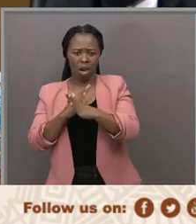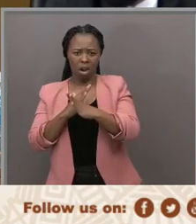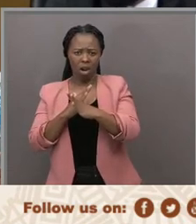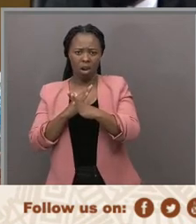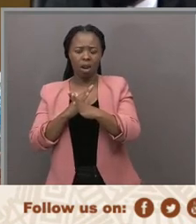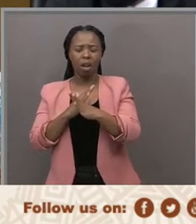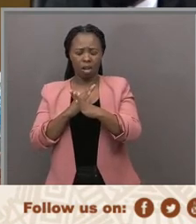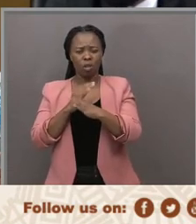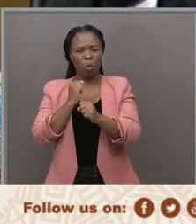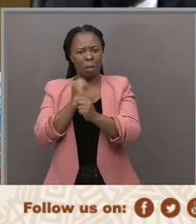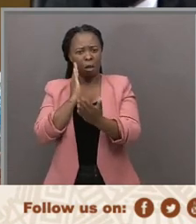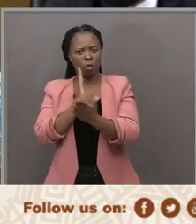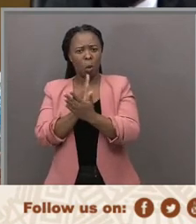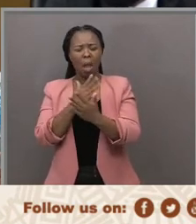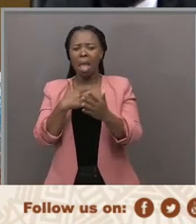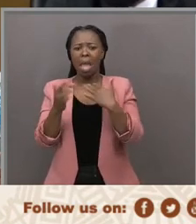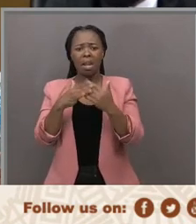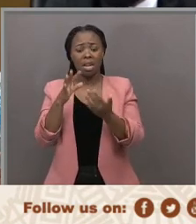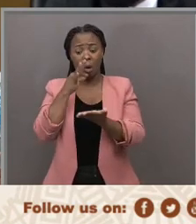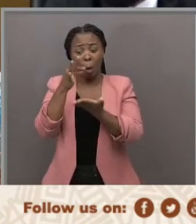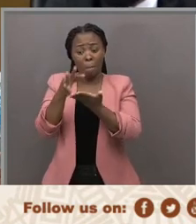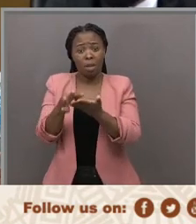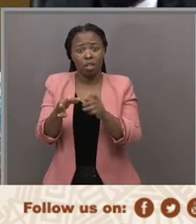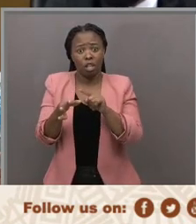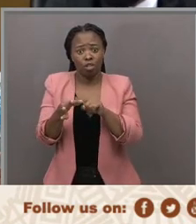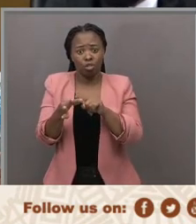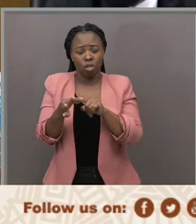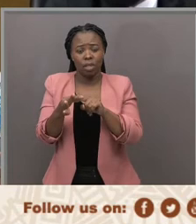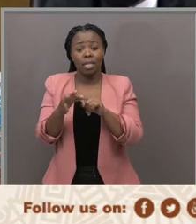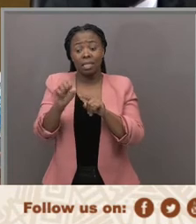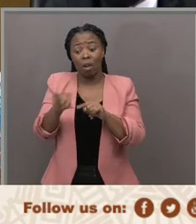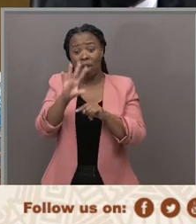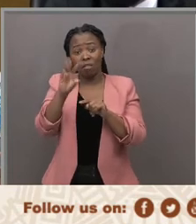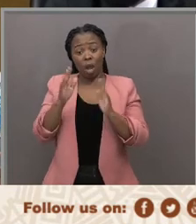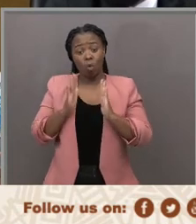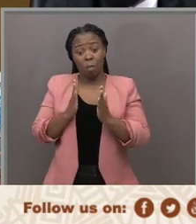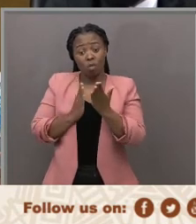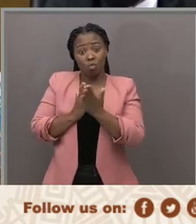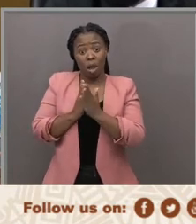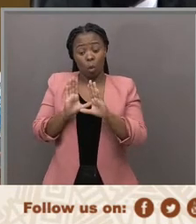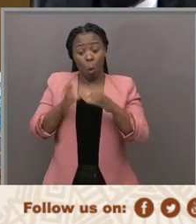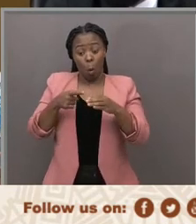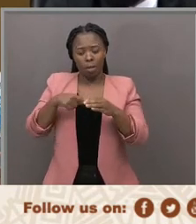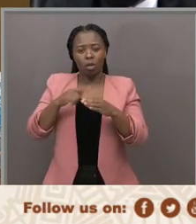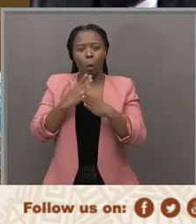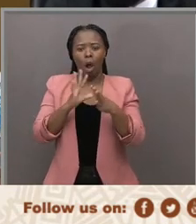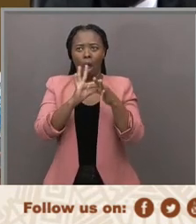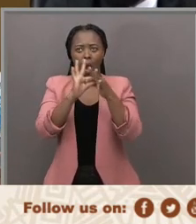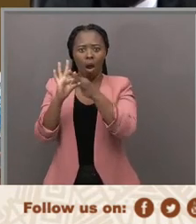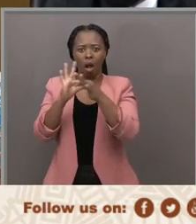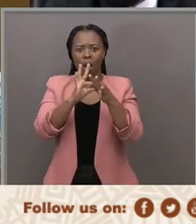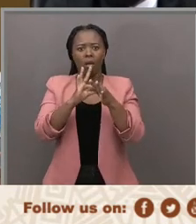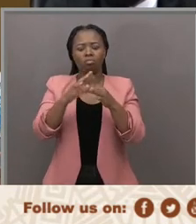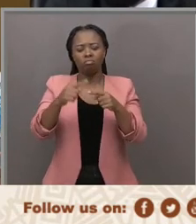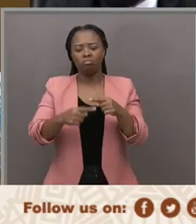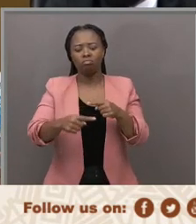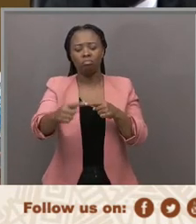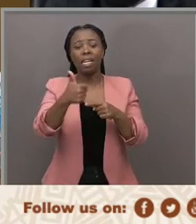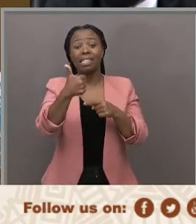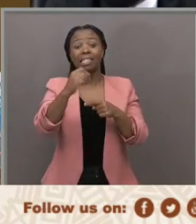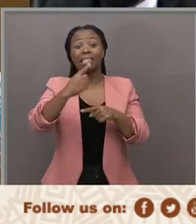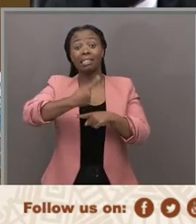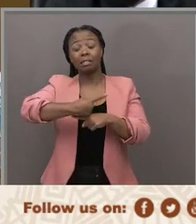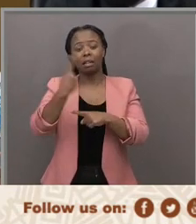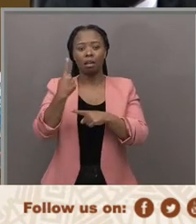recommendations that have been put forward by the South African Human Rights Commission. Within 60 days, we are going to be working, we